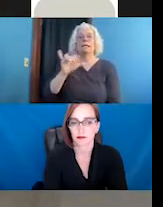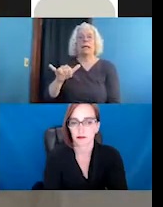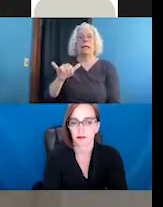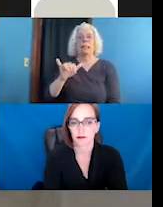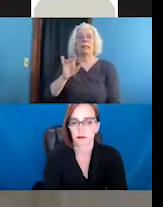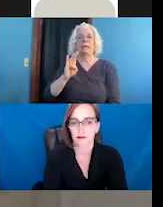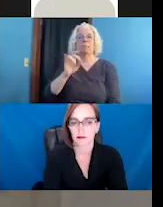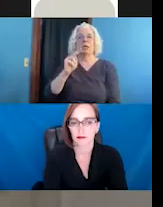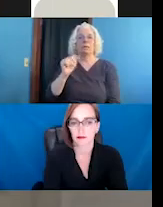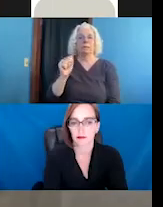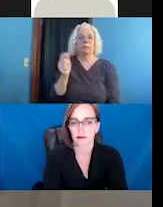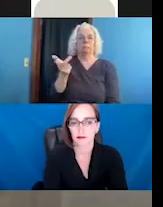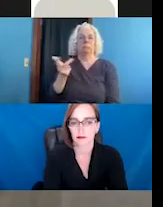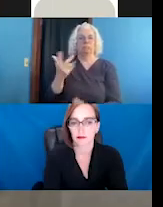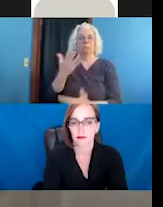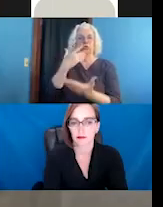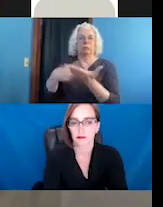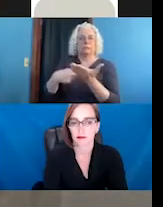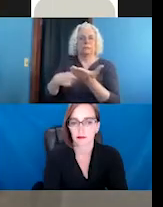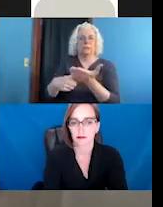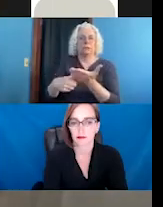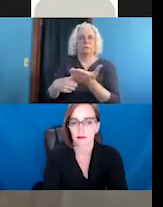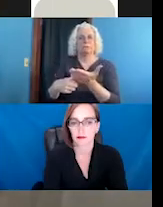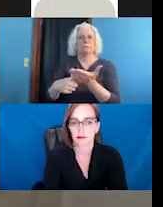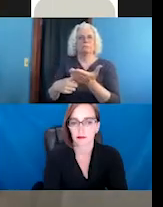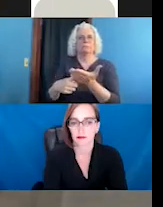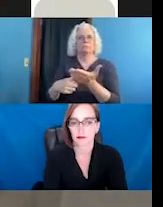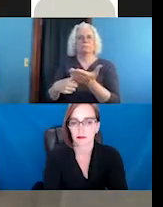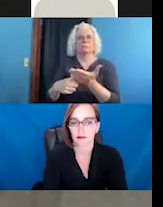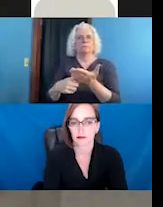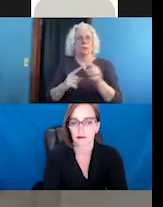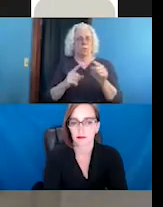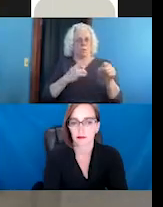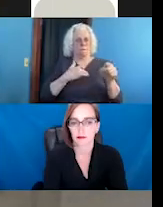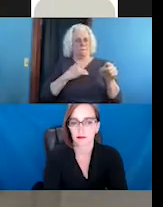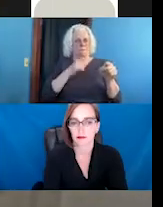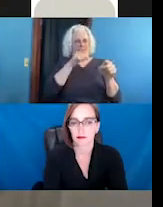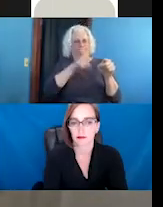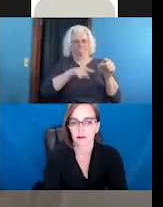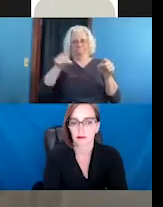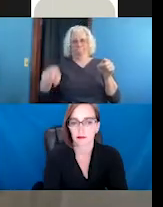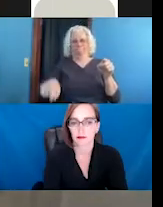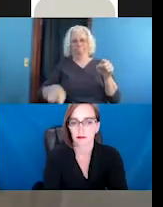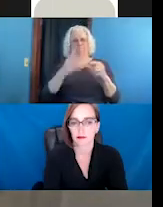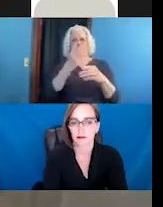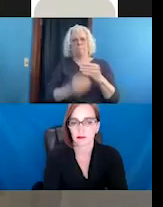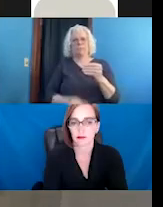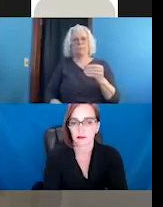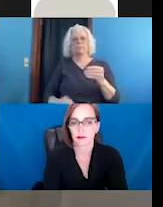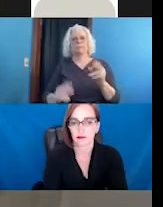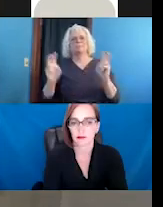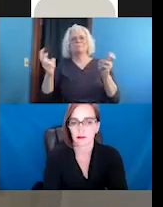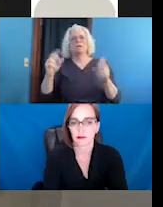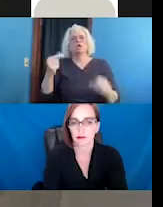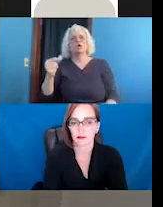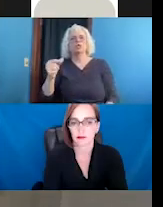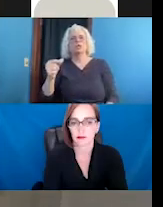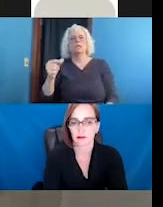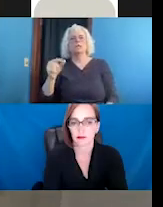one bucket that we kind of pointed out we thought maybe was missing was something on green energy or green jobs or energy more